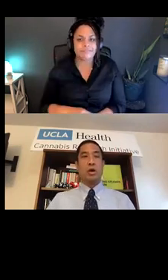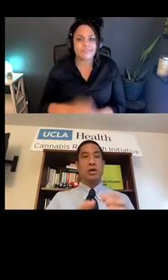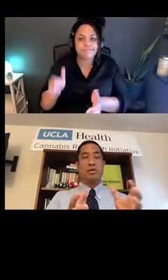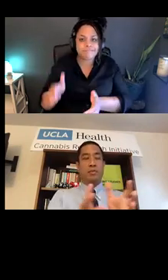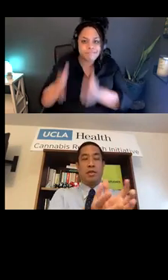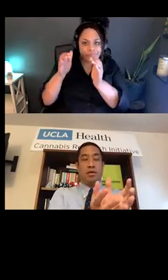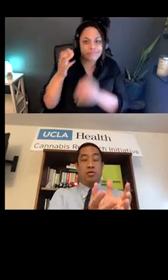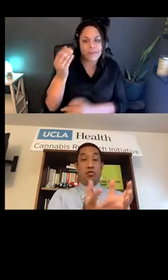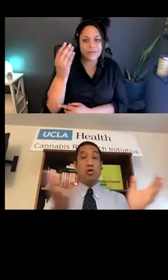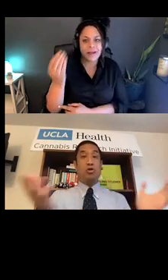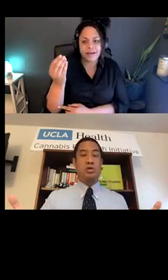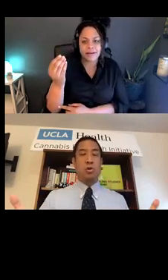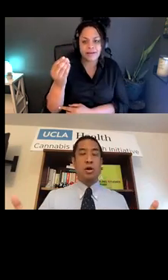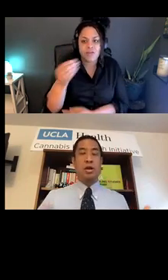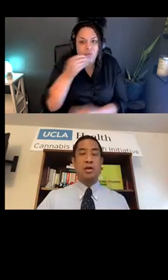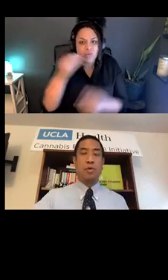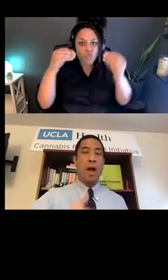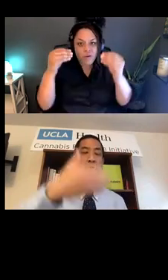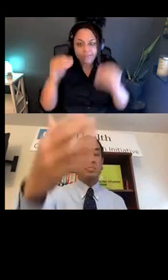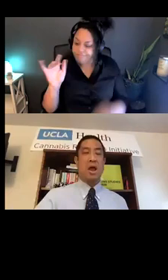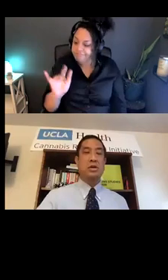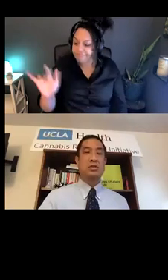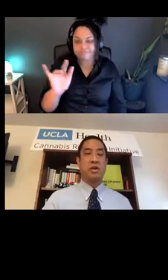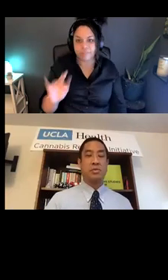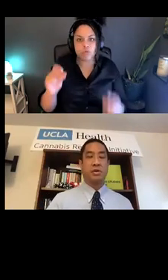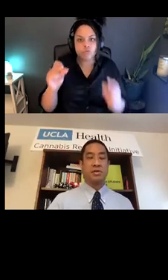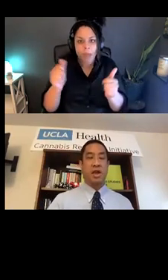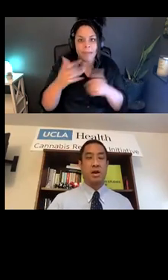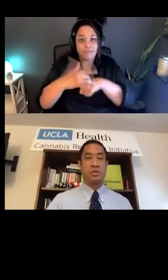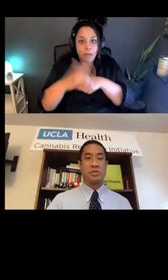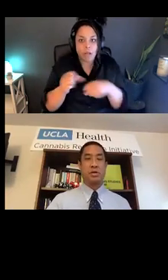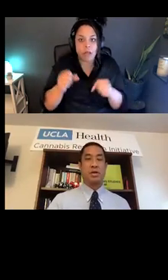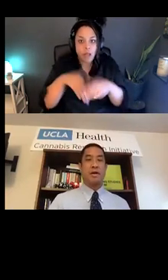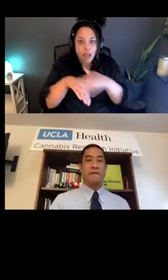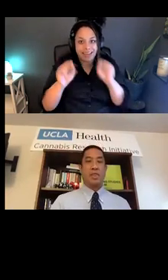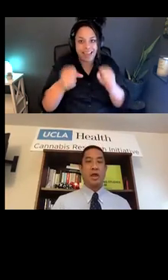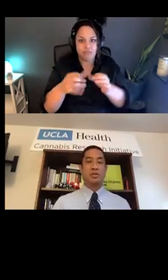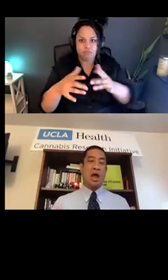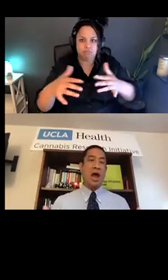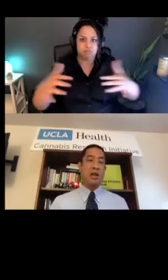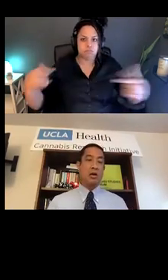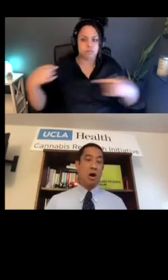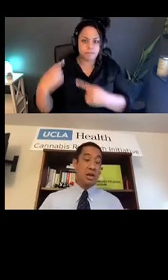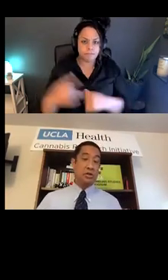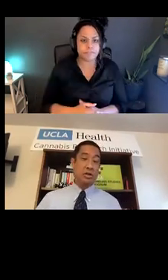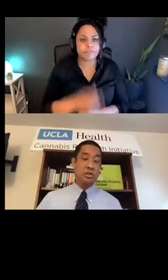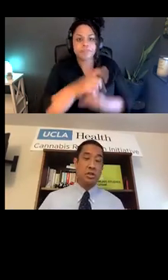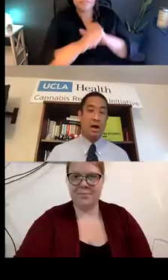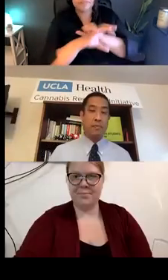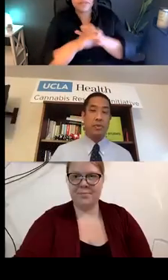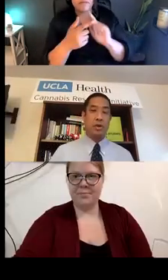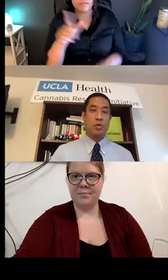know, in grocery store. Again, rapid expansion availability of cannabis. Here's an ad in Los